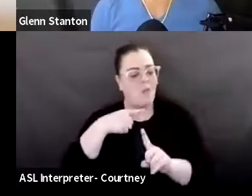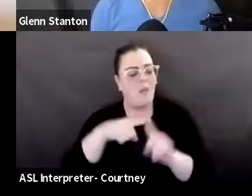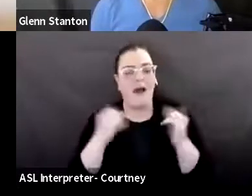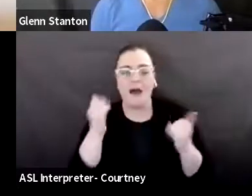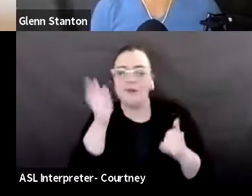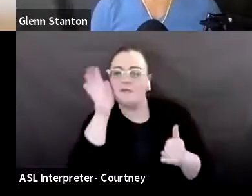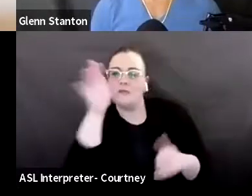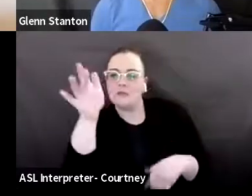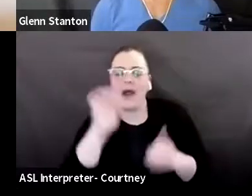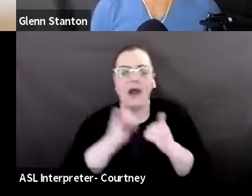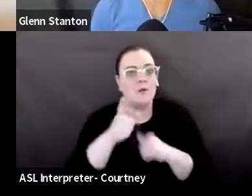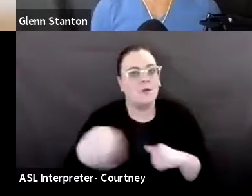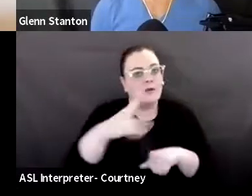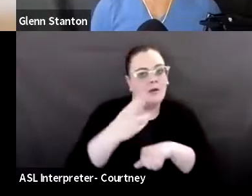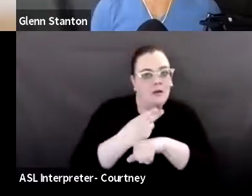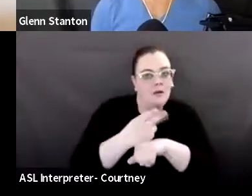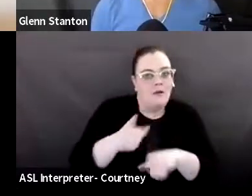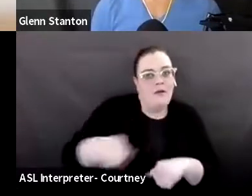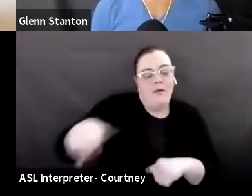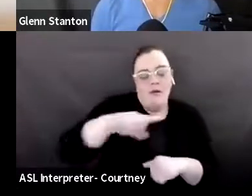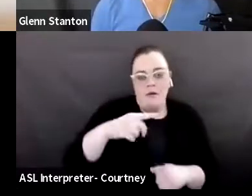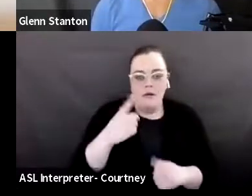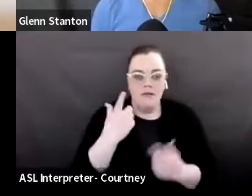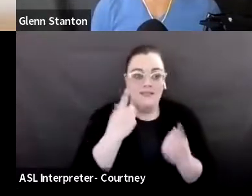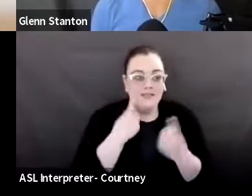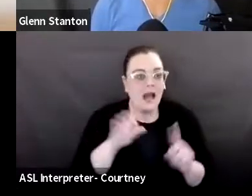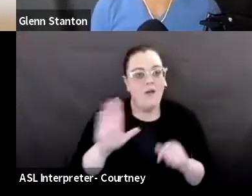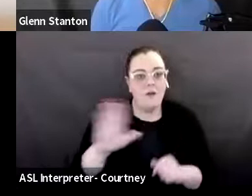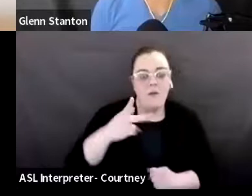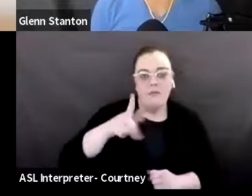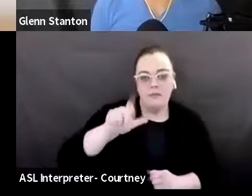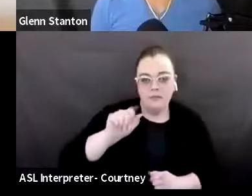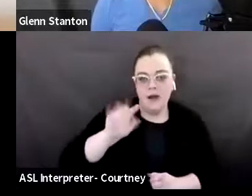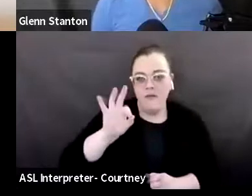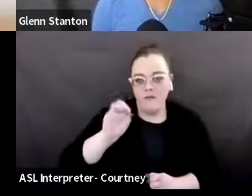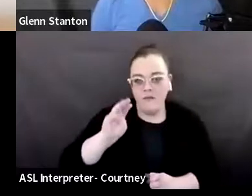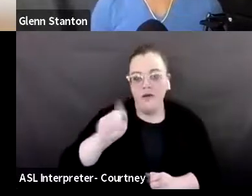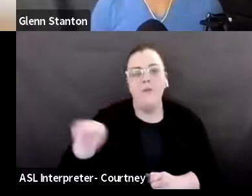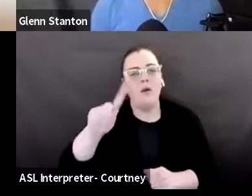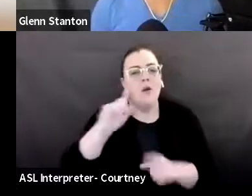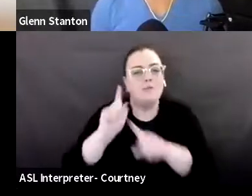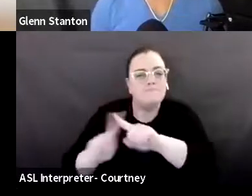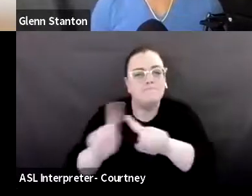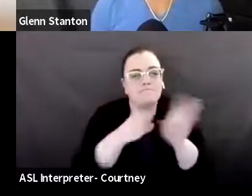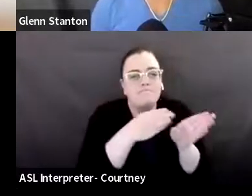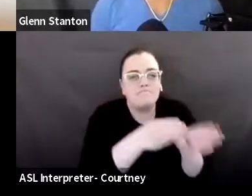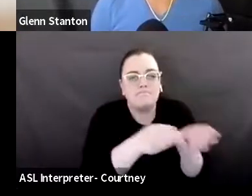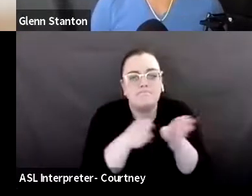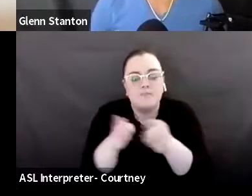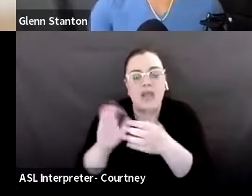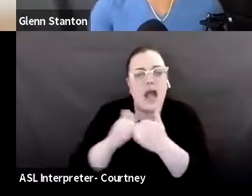you using the platform that you are now afforded with all of your success, and you all have different varieties of platforms, how are you using that to